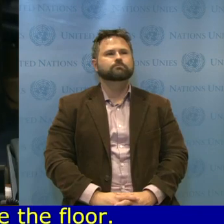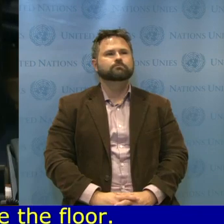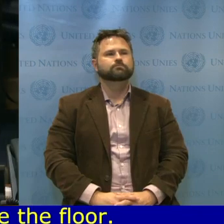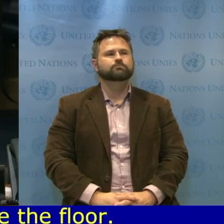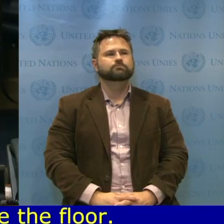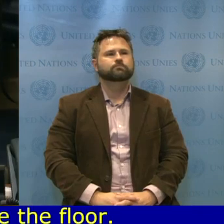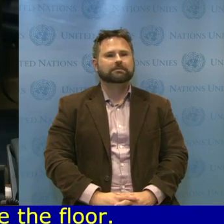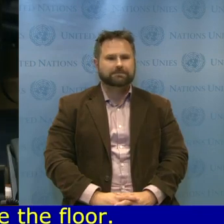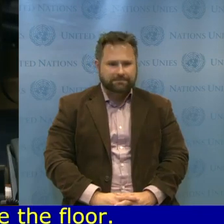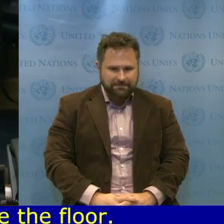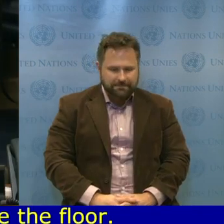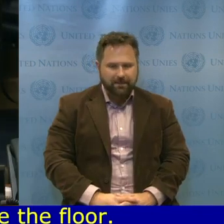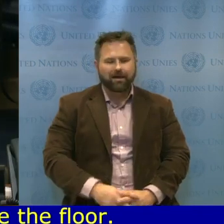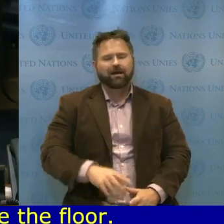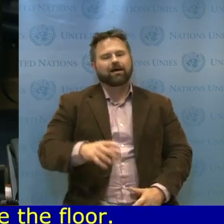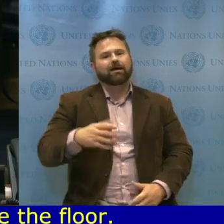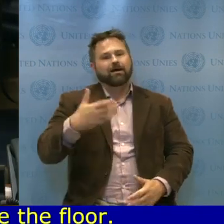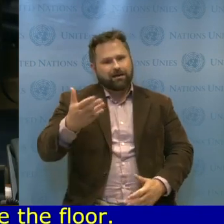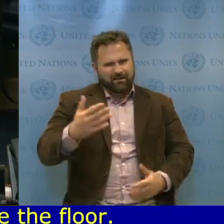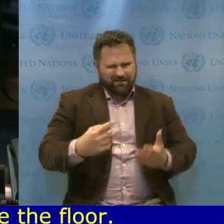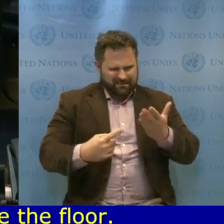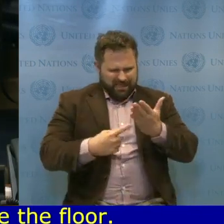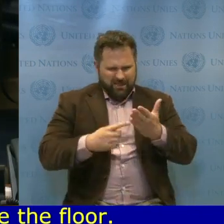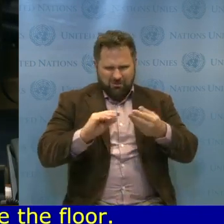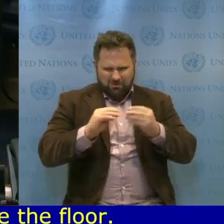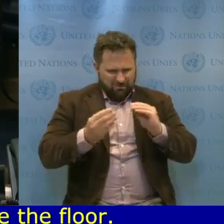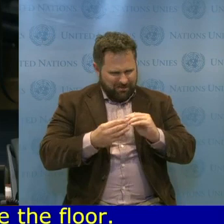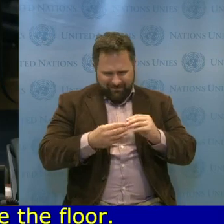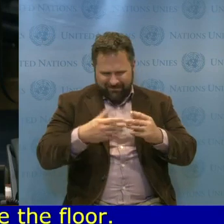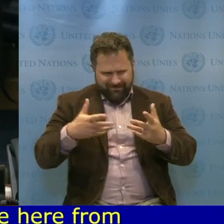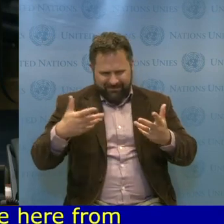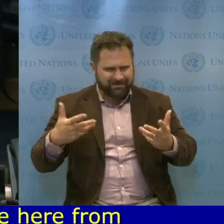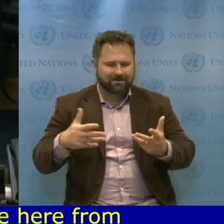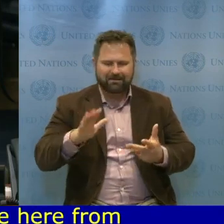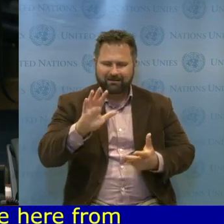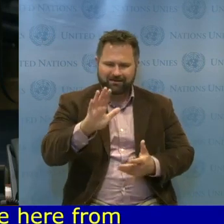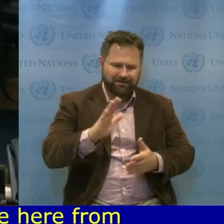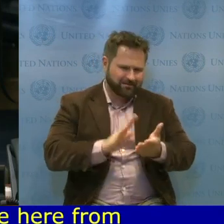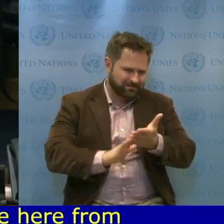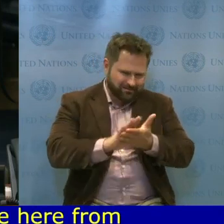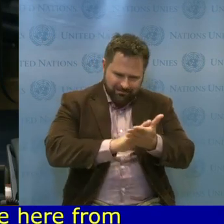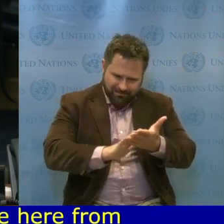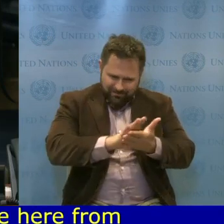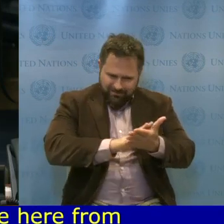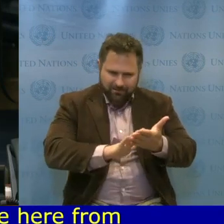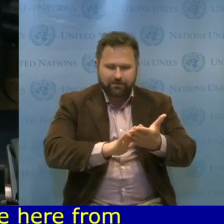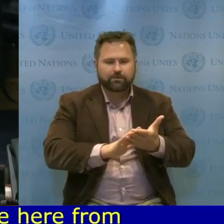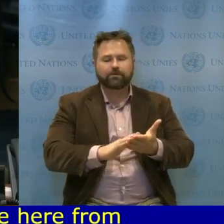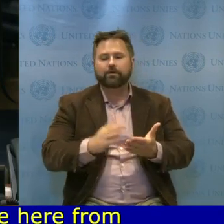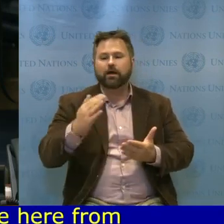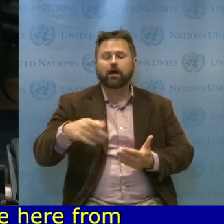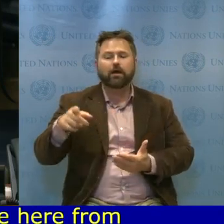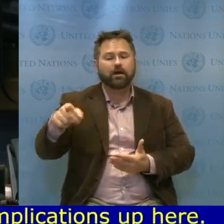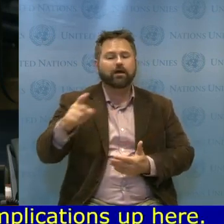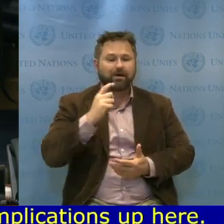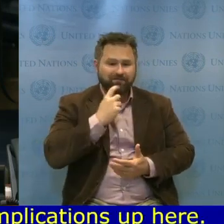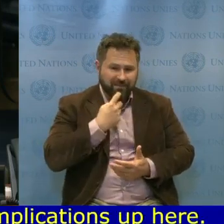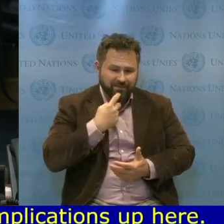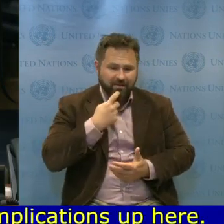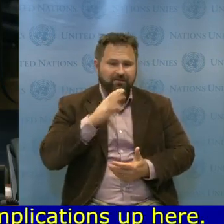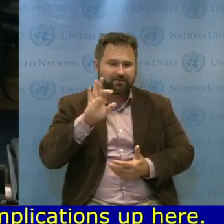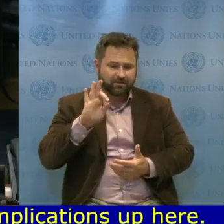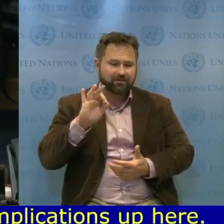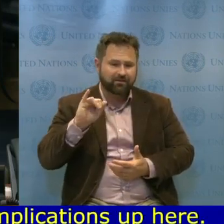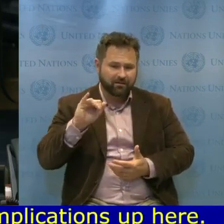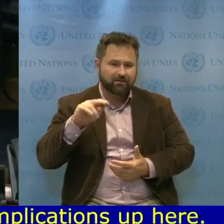Slightly more technical complications up here. Apologies. So I'd recognise Finland delegation as the first one on